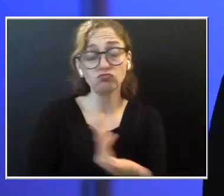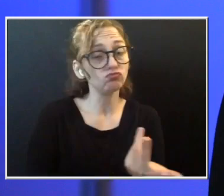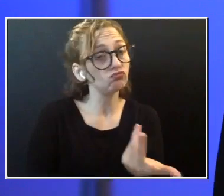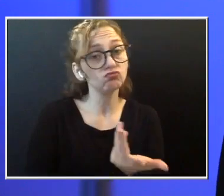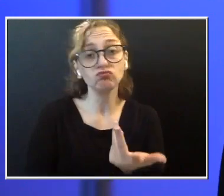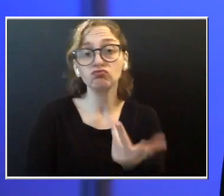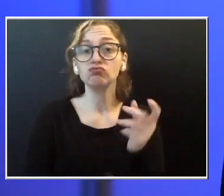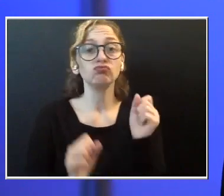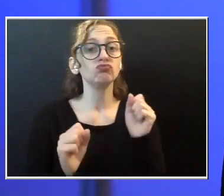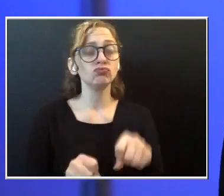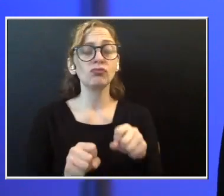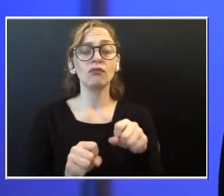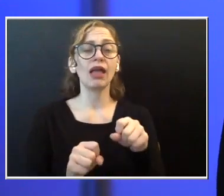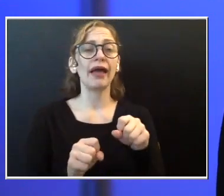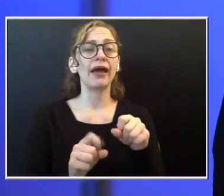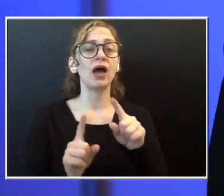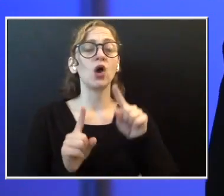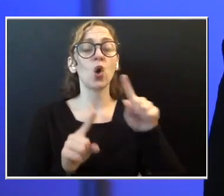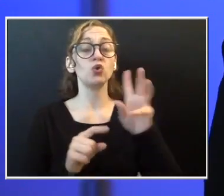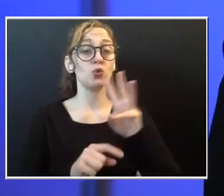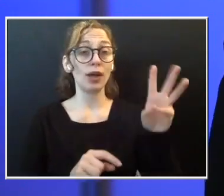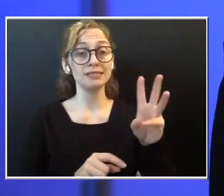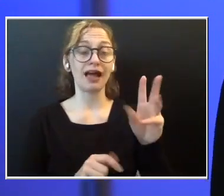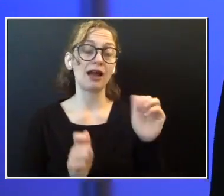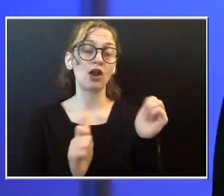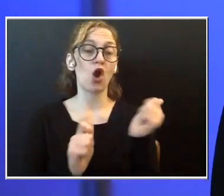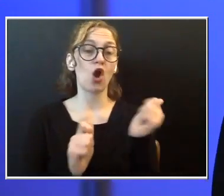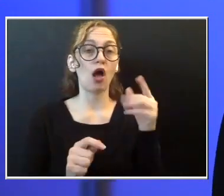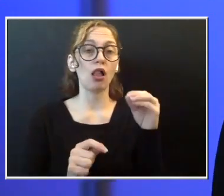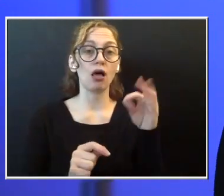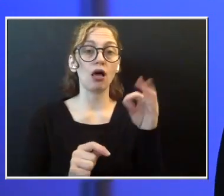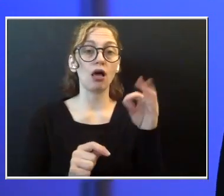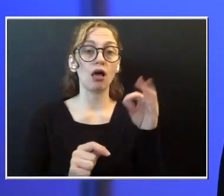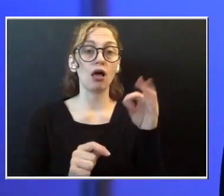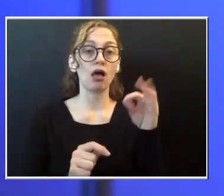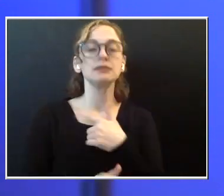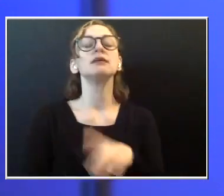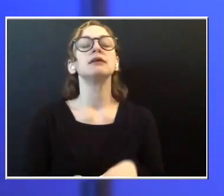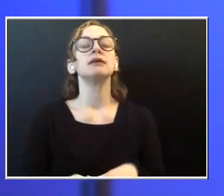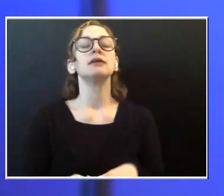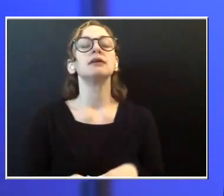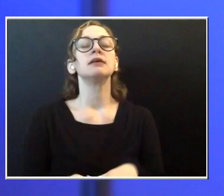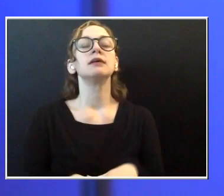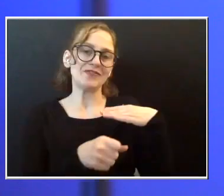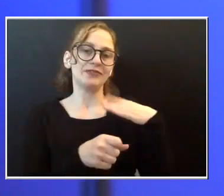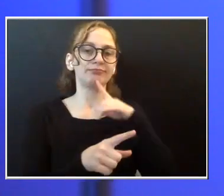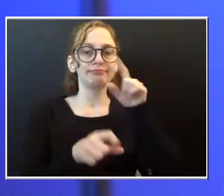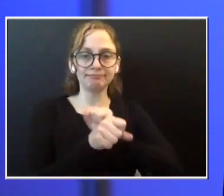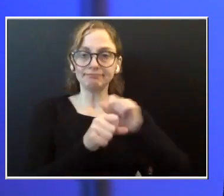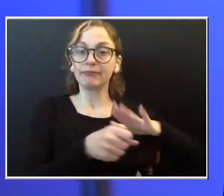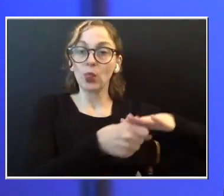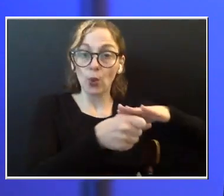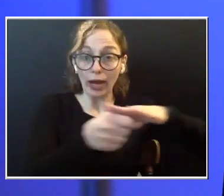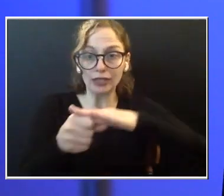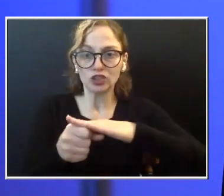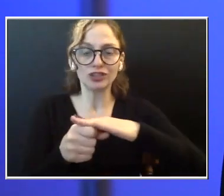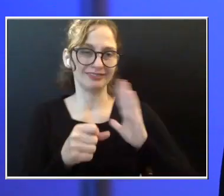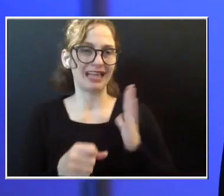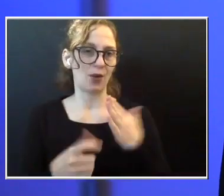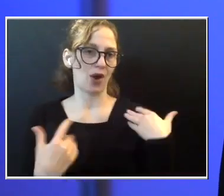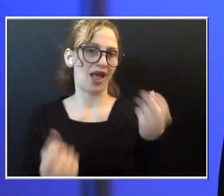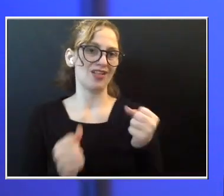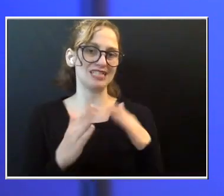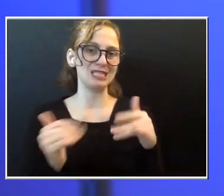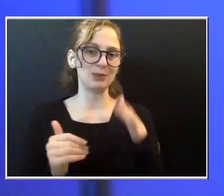Us website. We will have some locations within our health system. We'll be sharing those as probably in an upcoming segment, just to make sure that people know